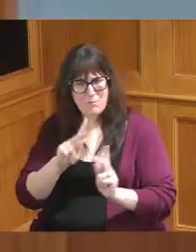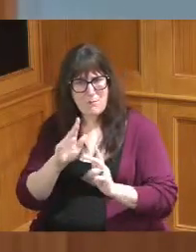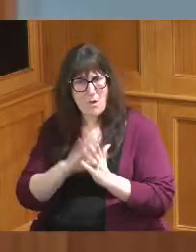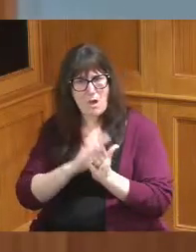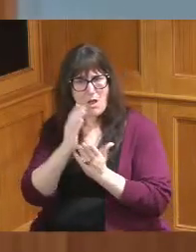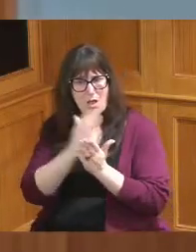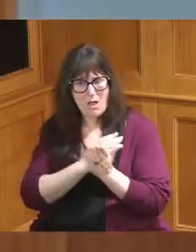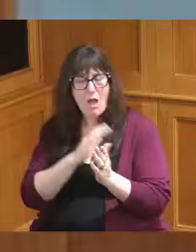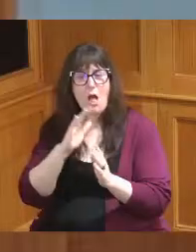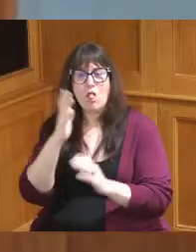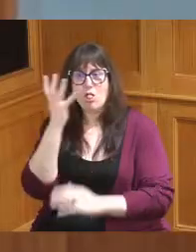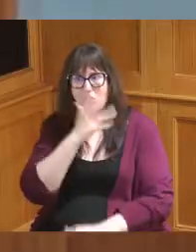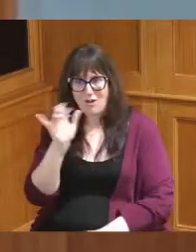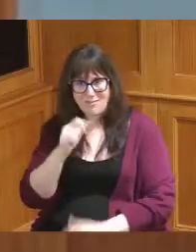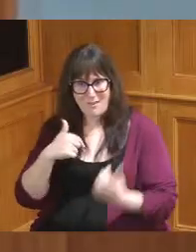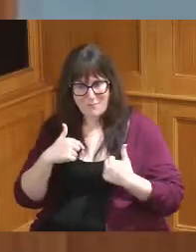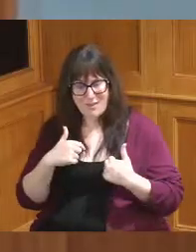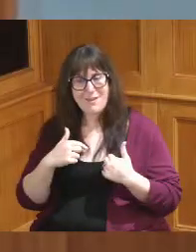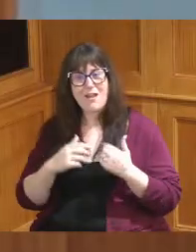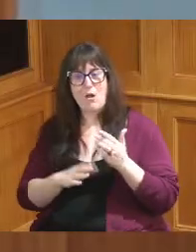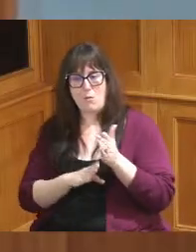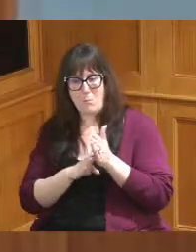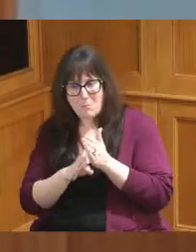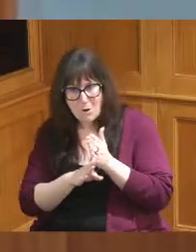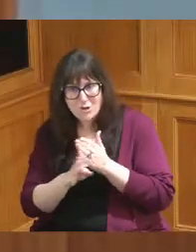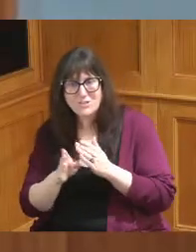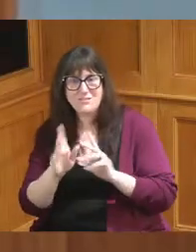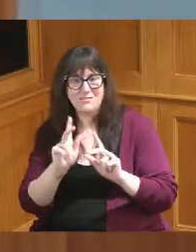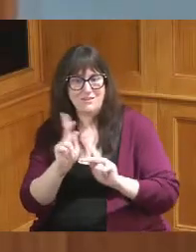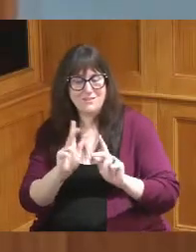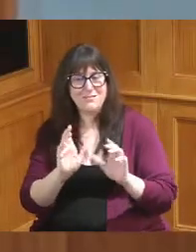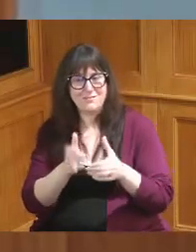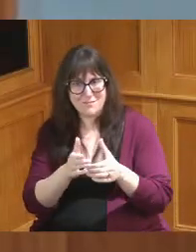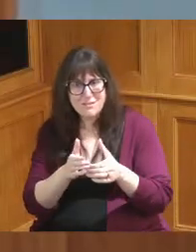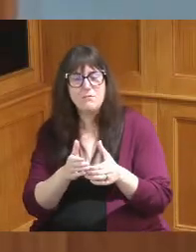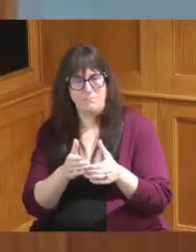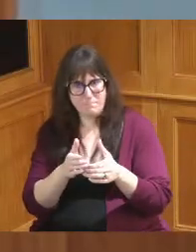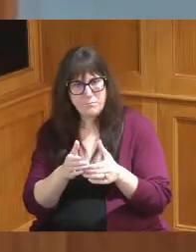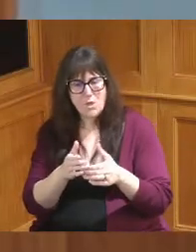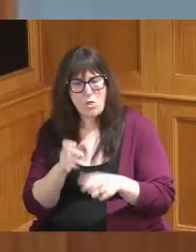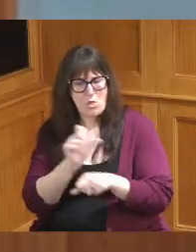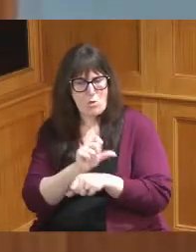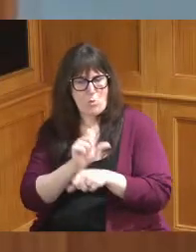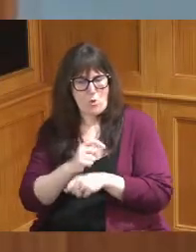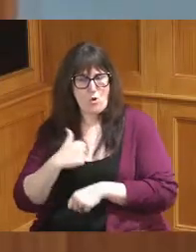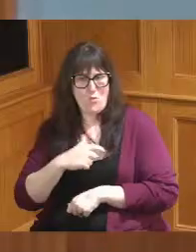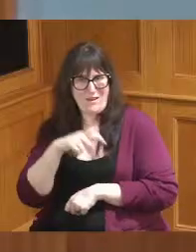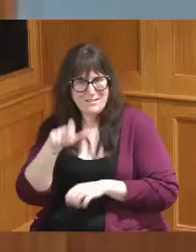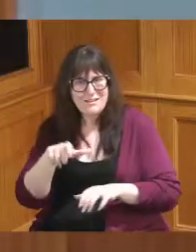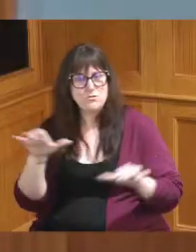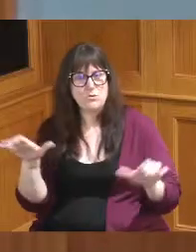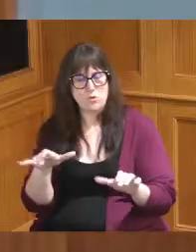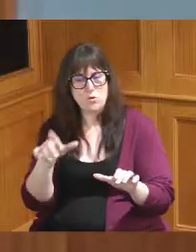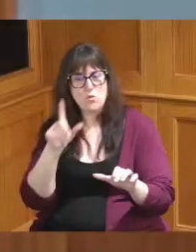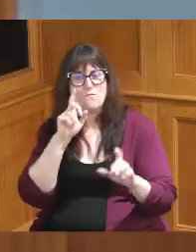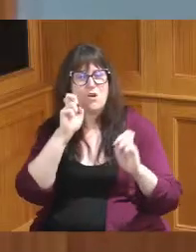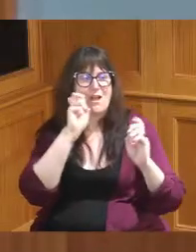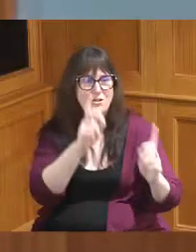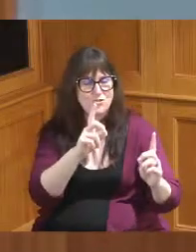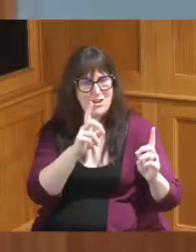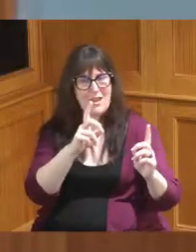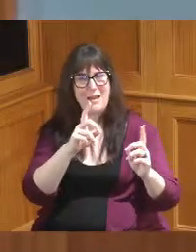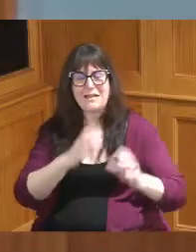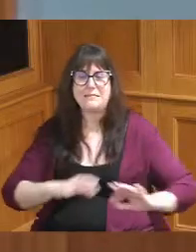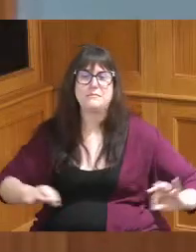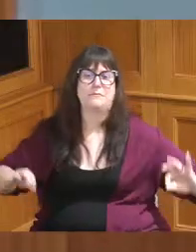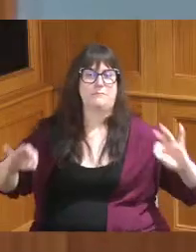like me or are marginalized in some way. So the work that we need to do to educate is even more important, to